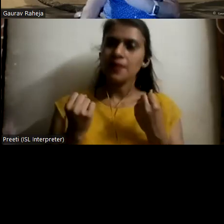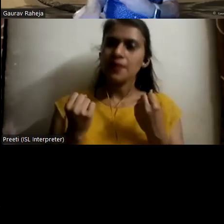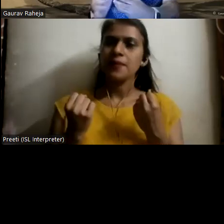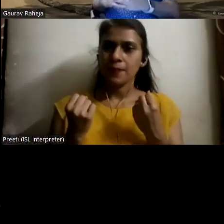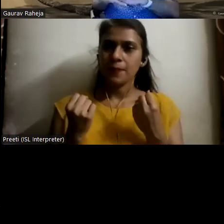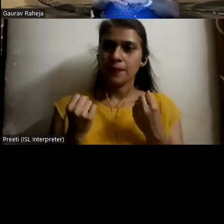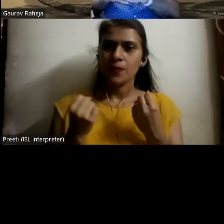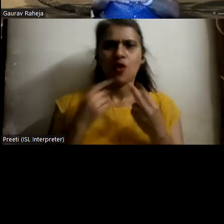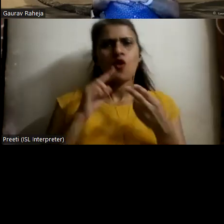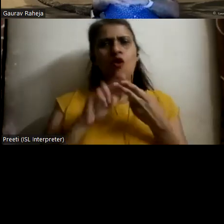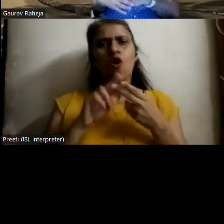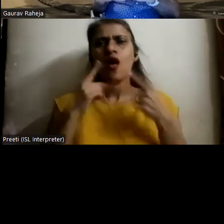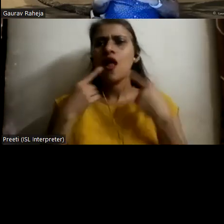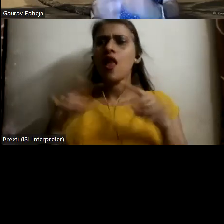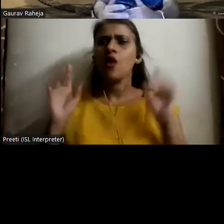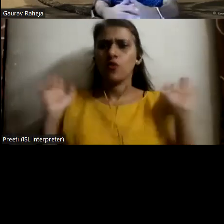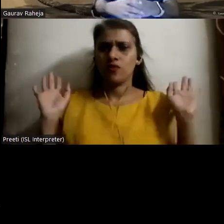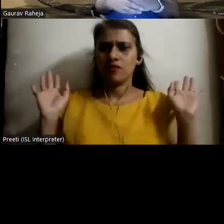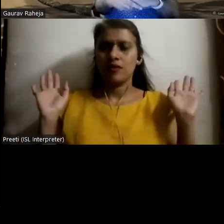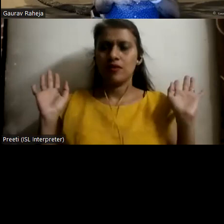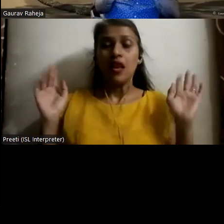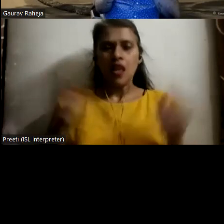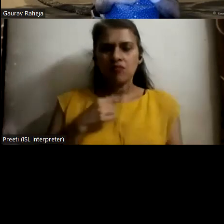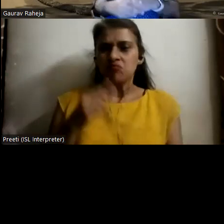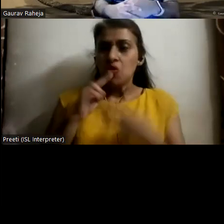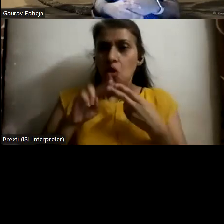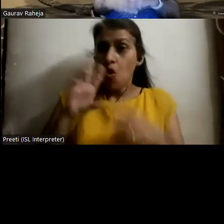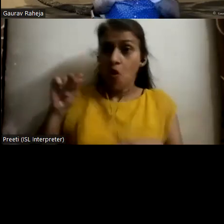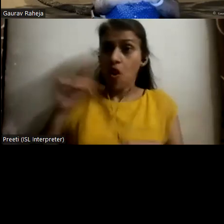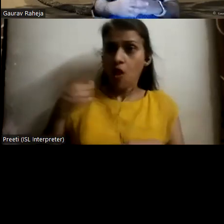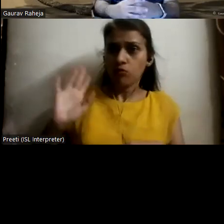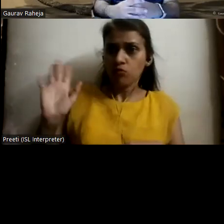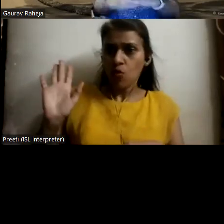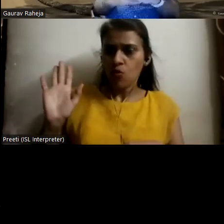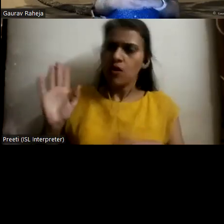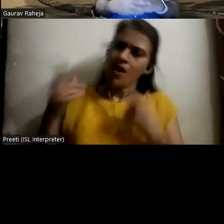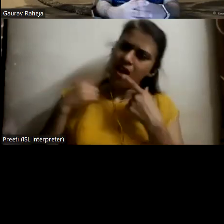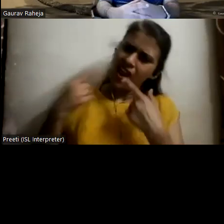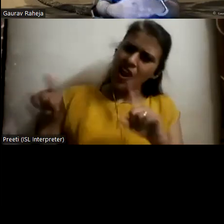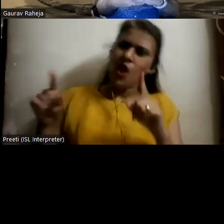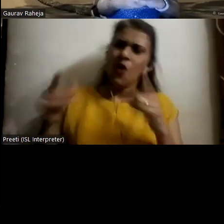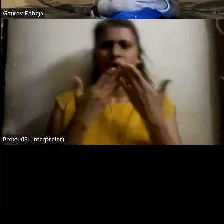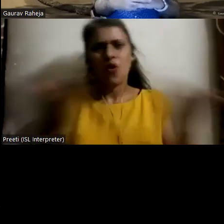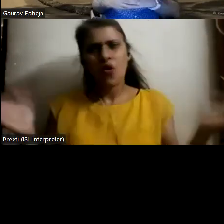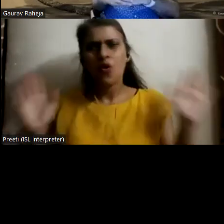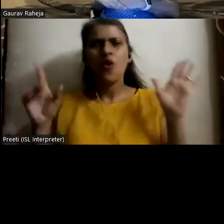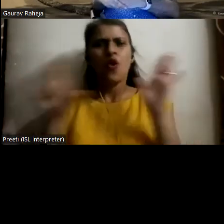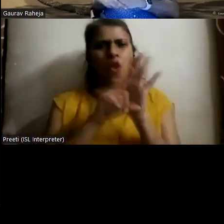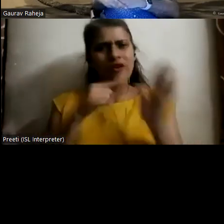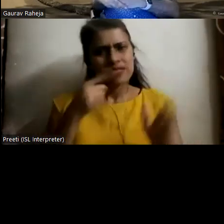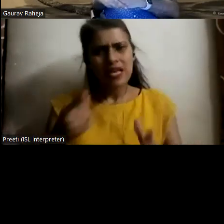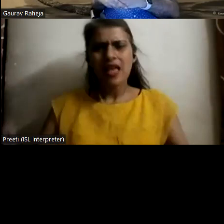talk about it in an open forum, because the law regulates lives for each one of